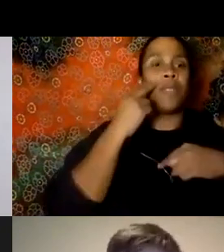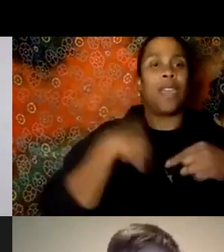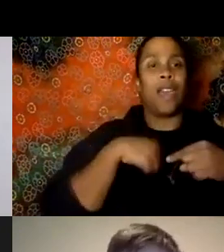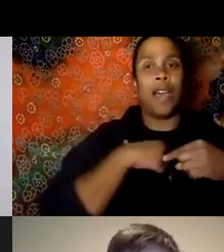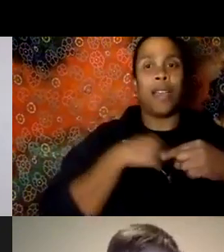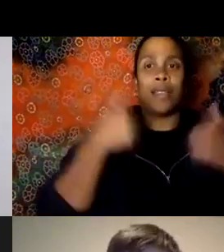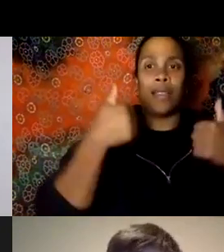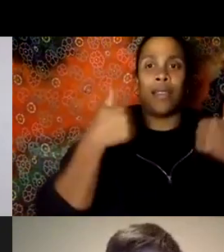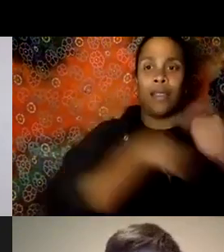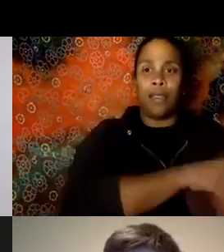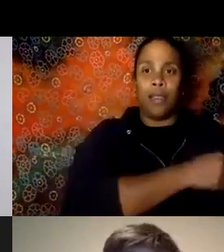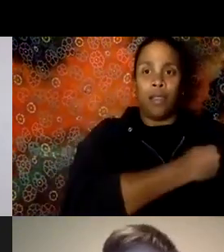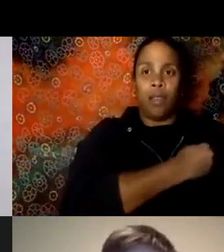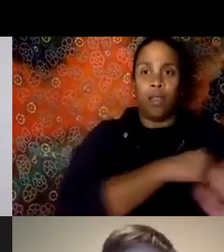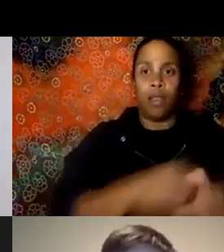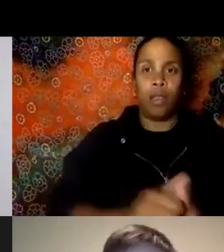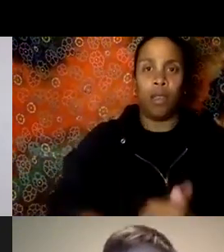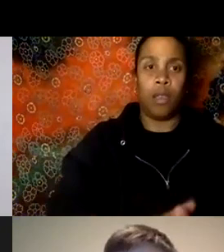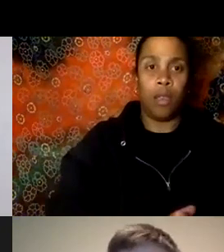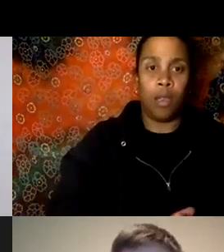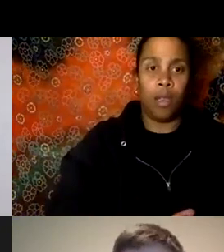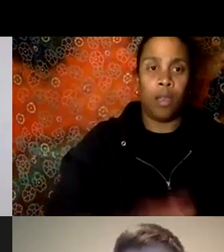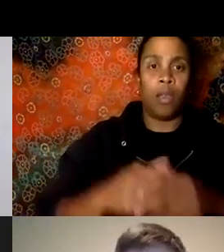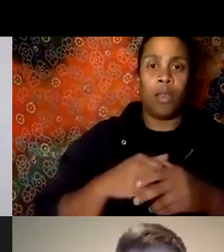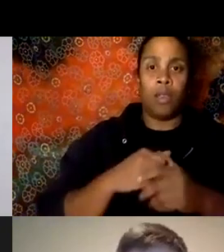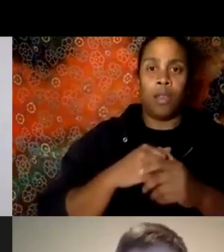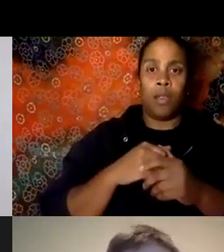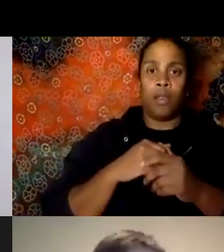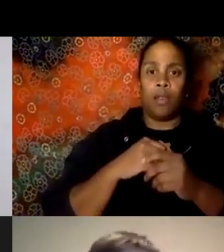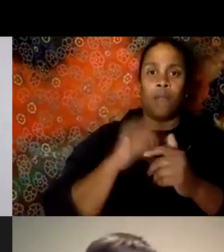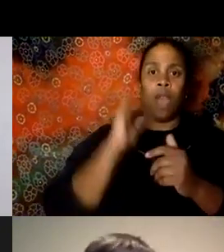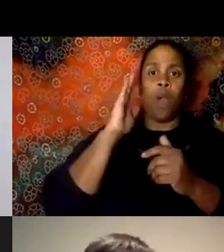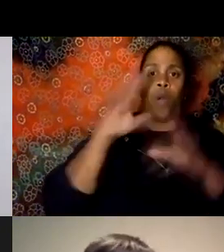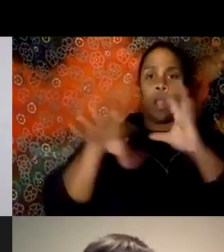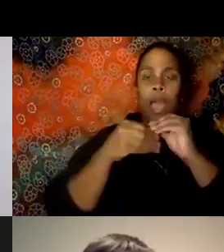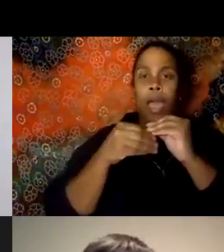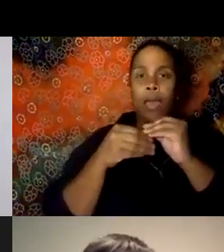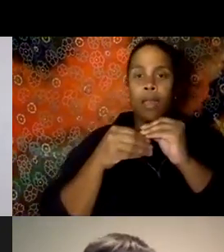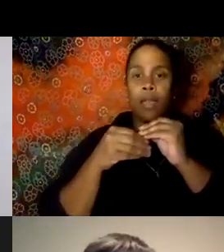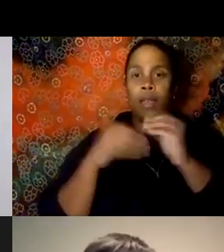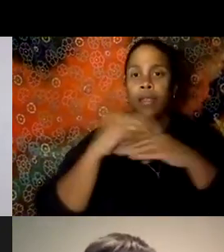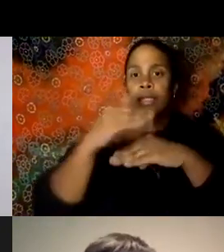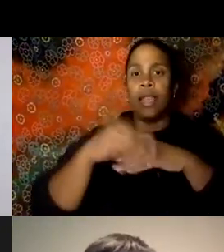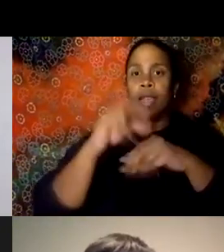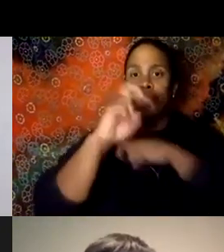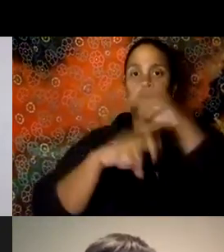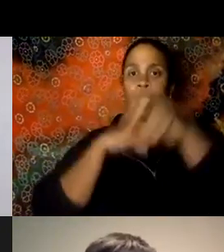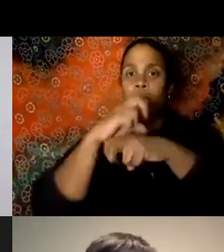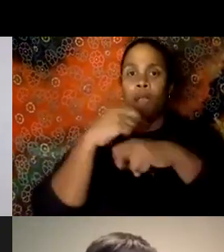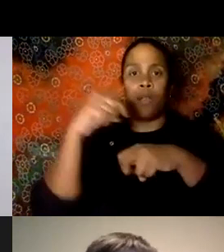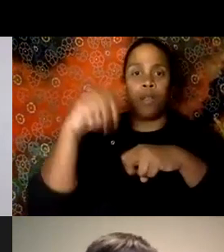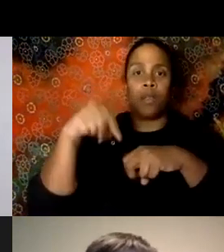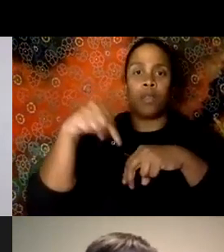event. Yeah, I'll put our next upcoming events here in the chat too. We've got a fair coming up this Sunday,